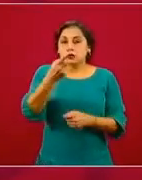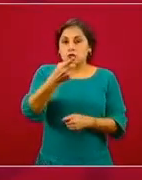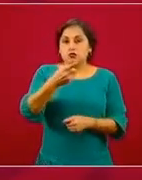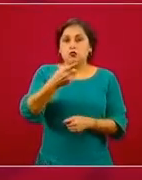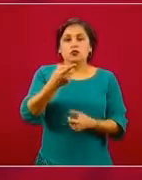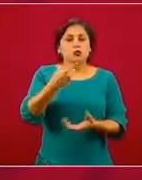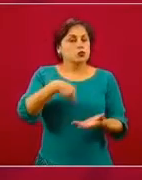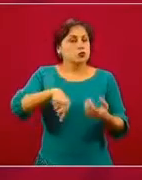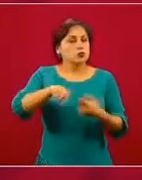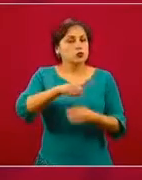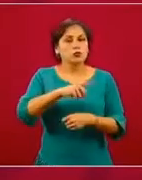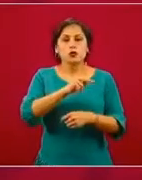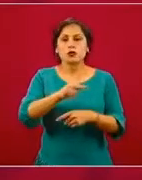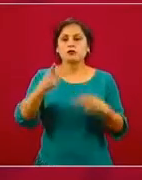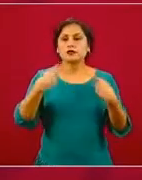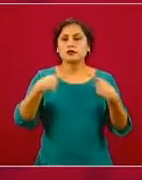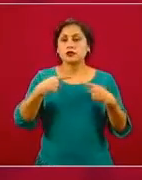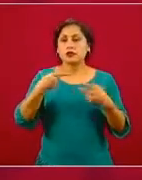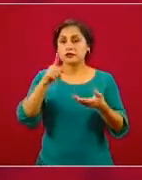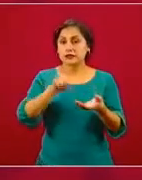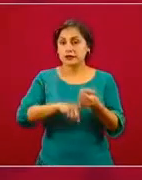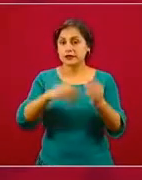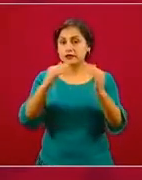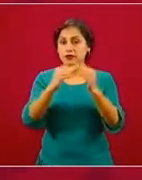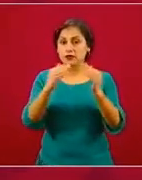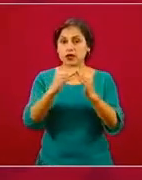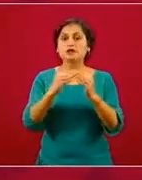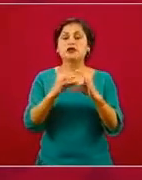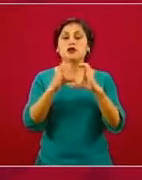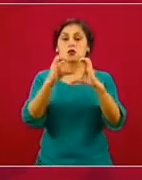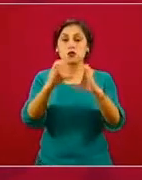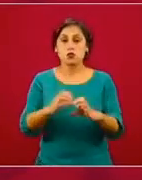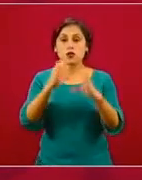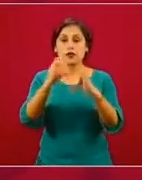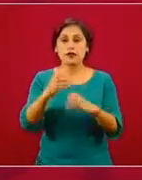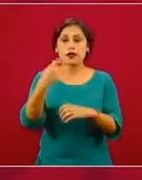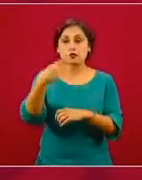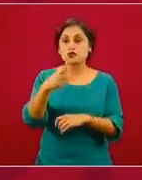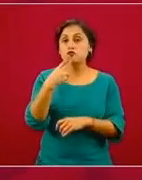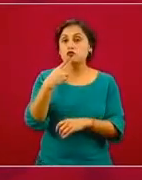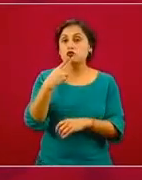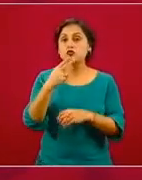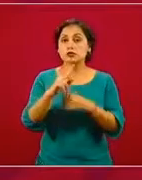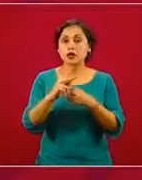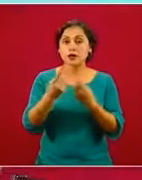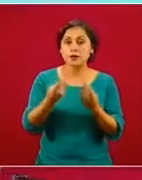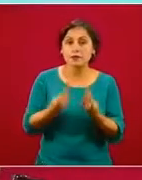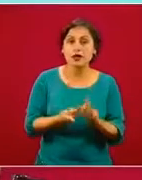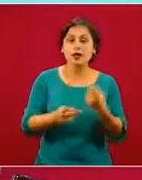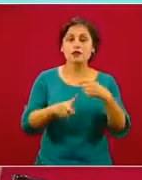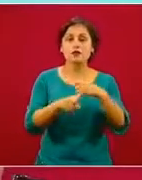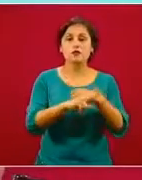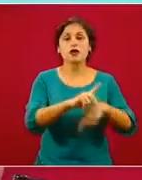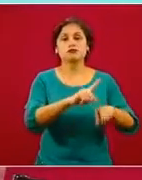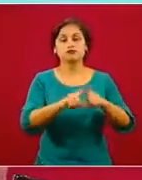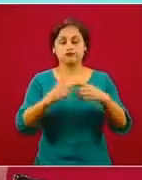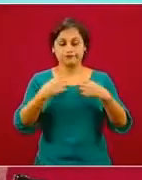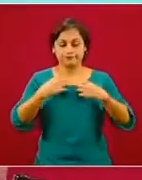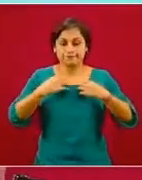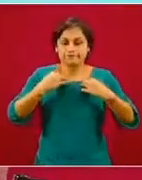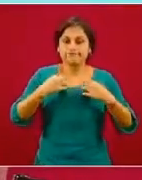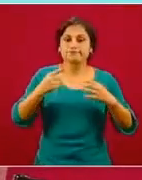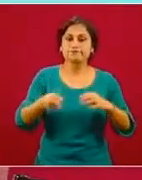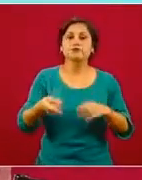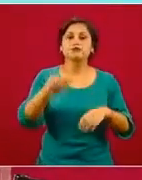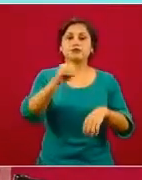an infected patient at home, it is very important to pay special attention to the